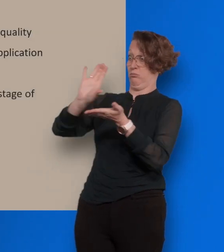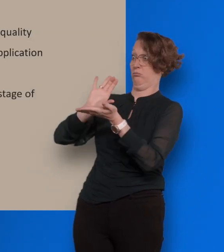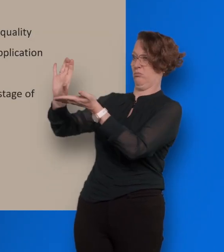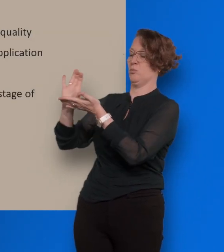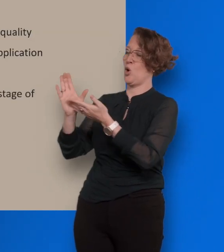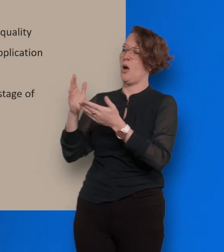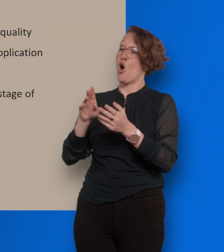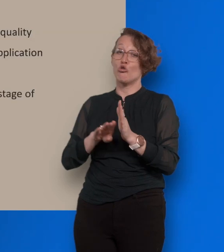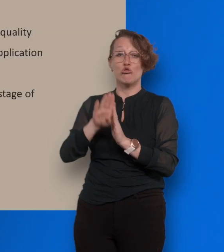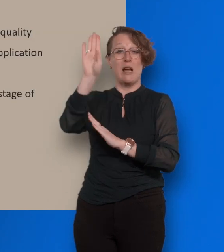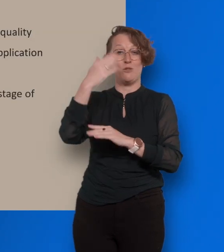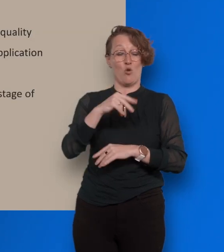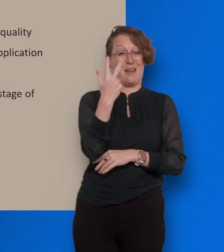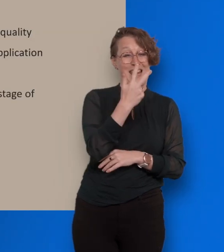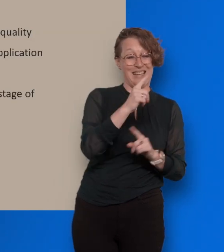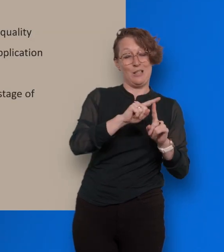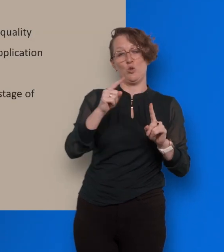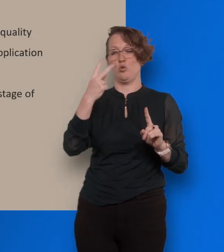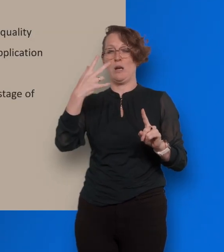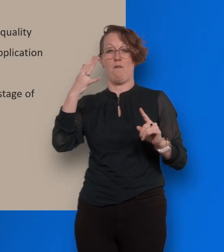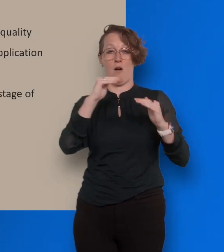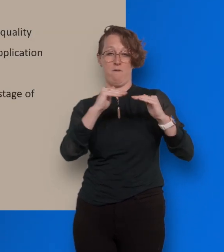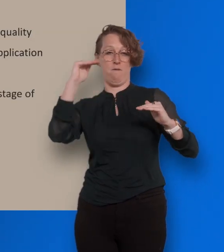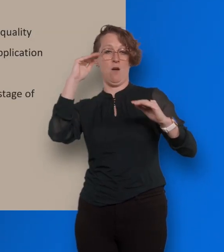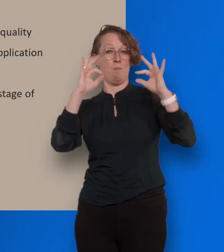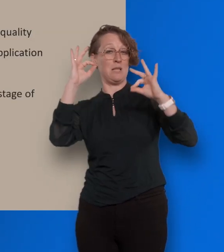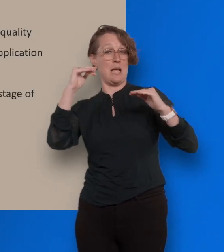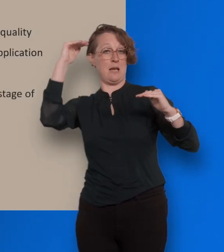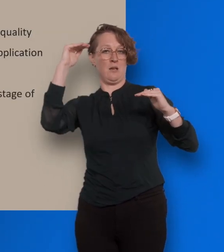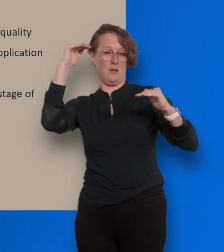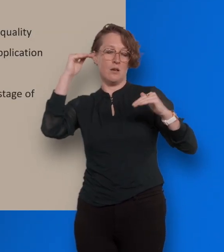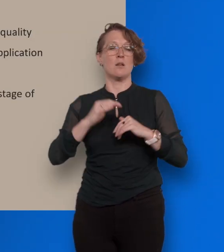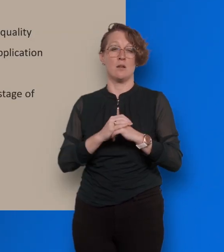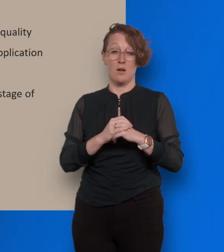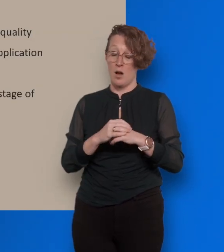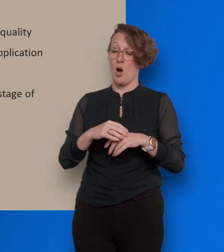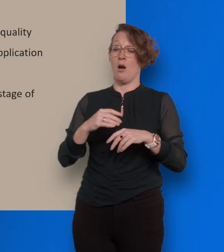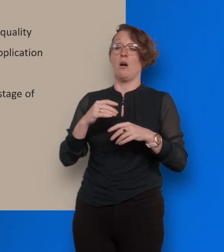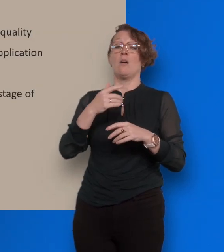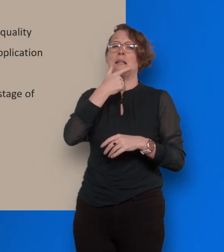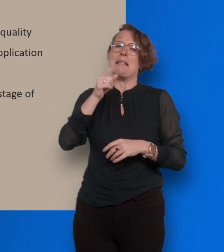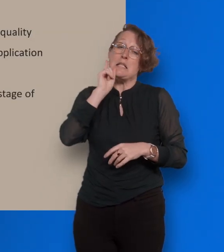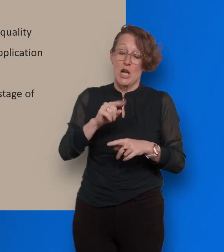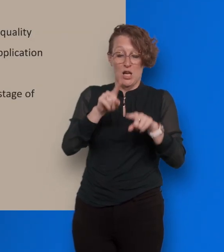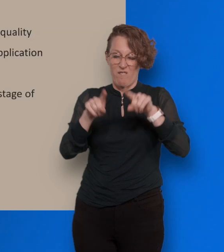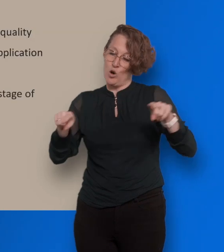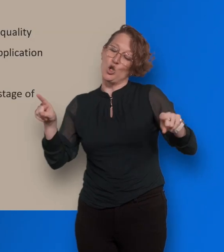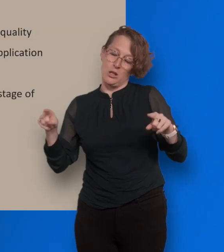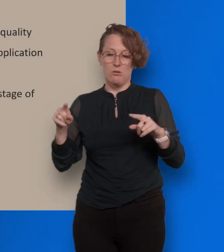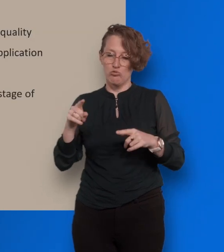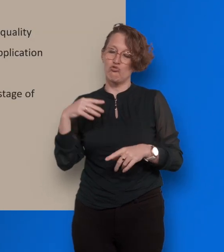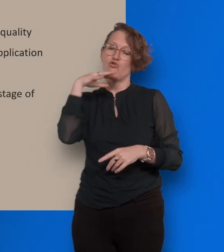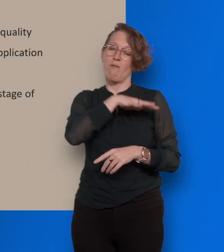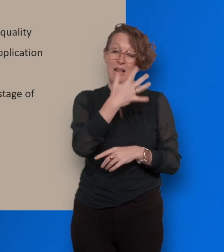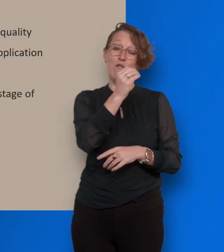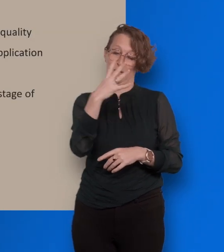about 25% of the pool as a whole. We've maintained the gender diversity that we already had. It's roughly